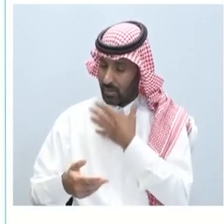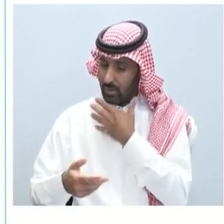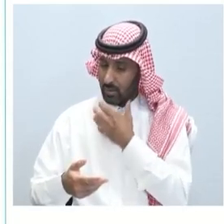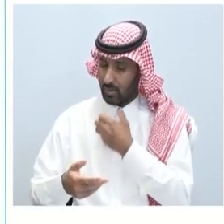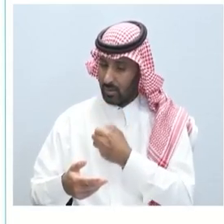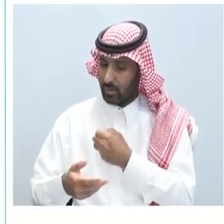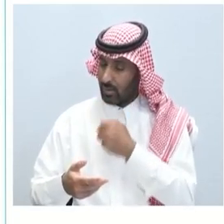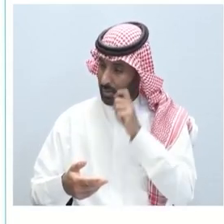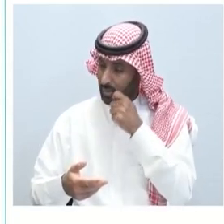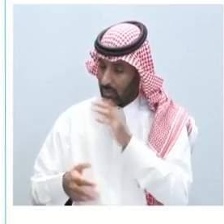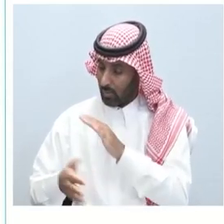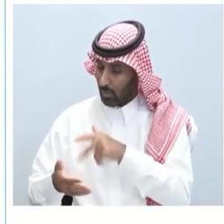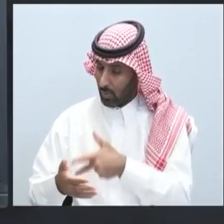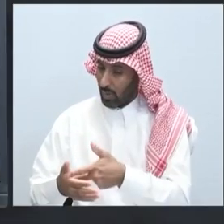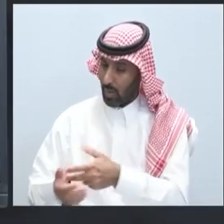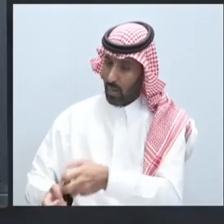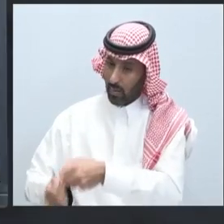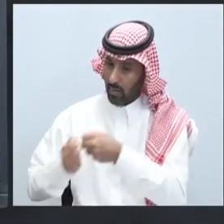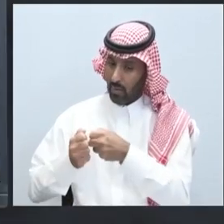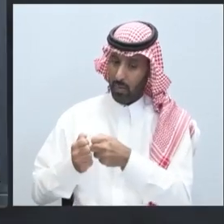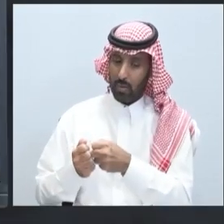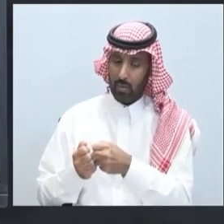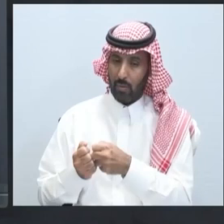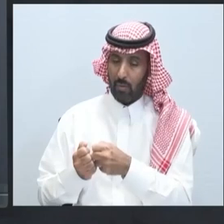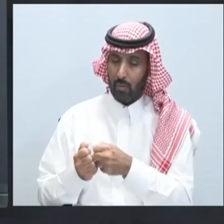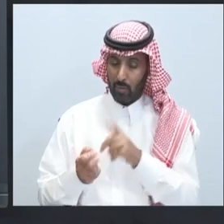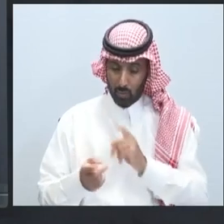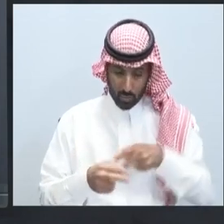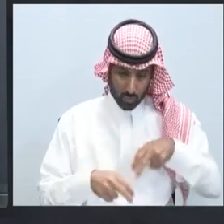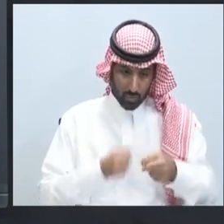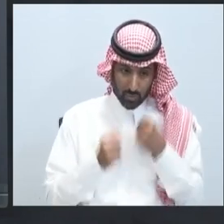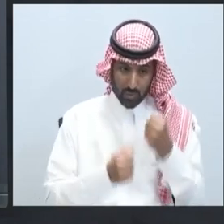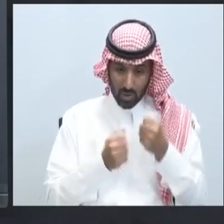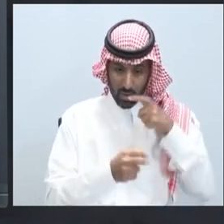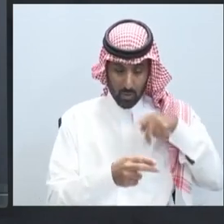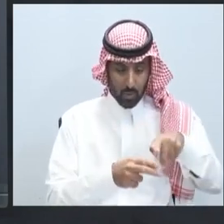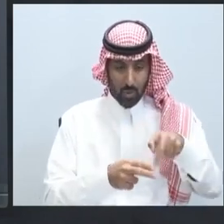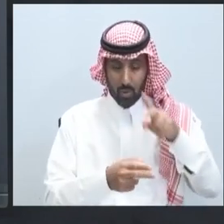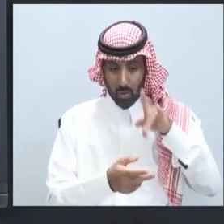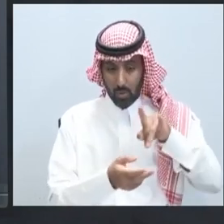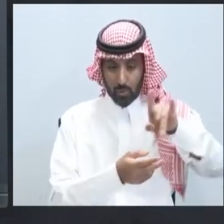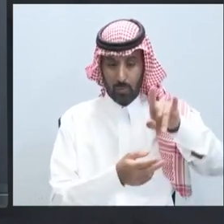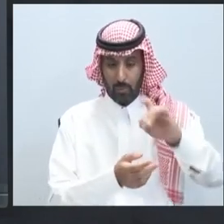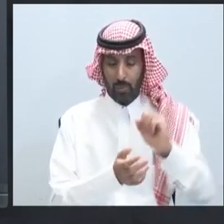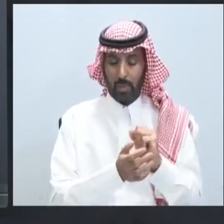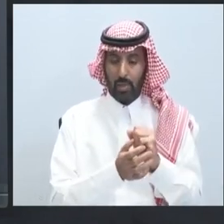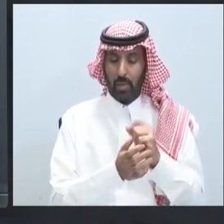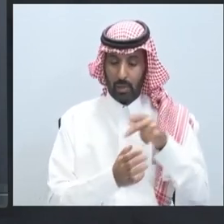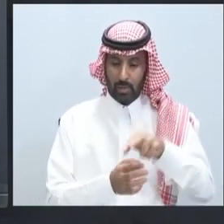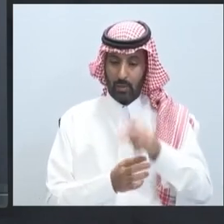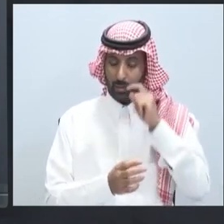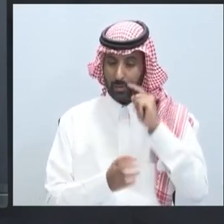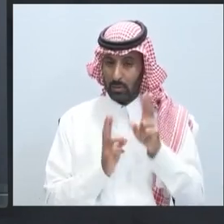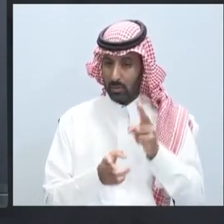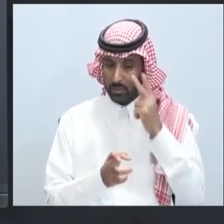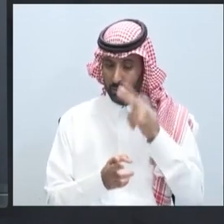So if you were in Russ's place, you're running to catch your plane to get to an important event, for example, his brother's wedding,